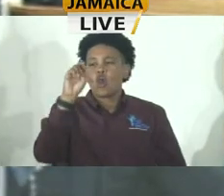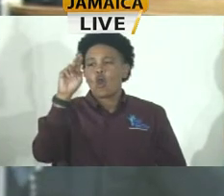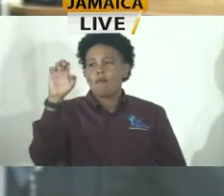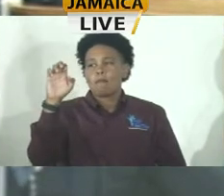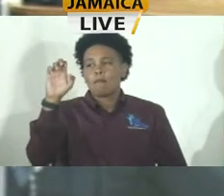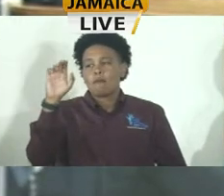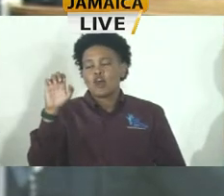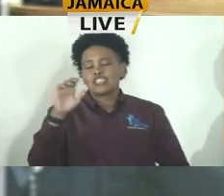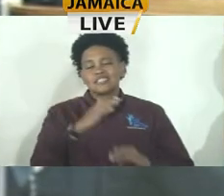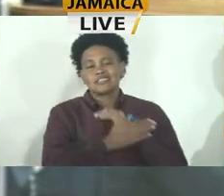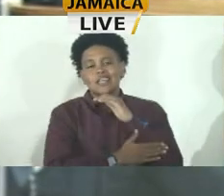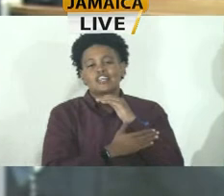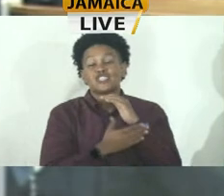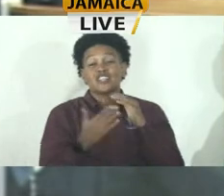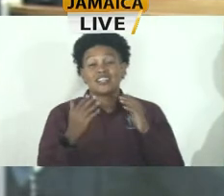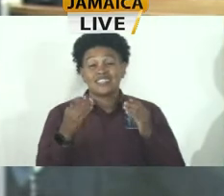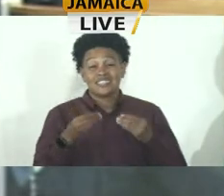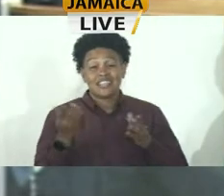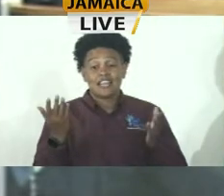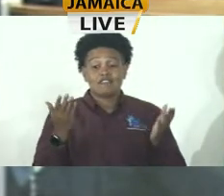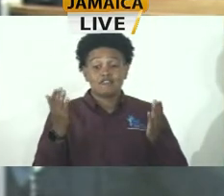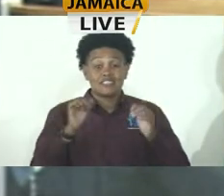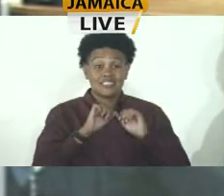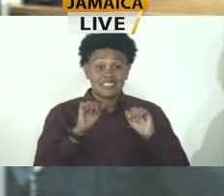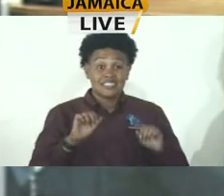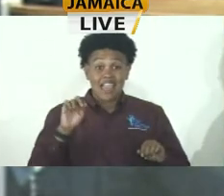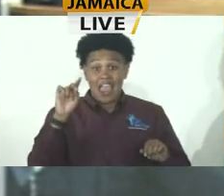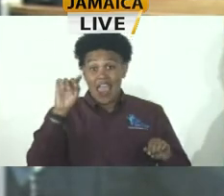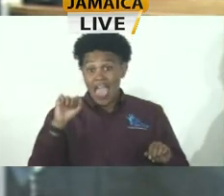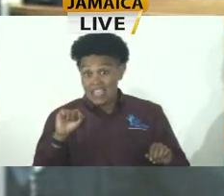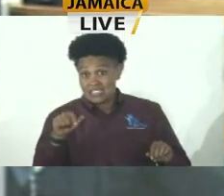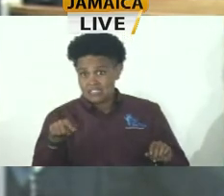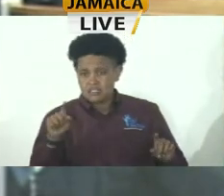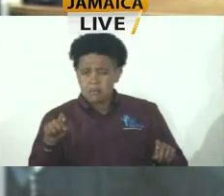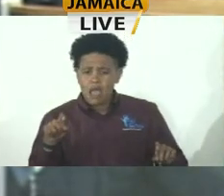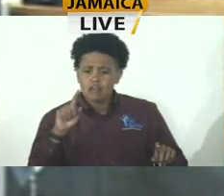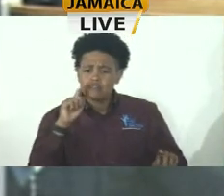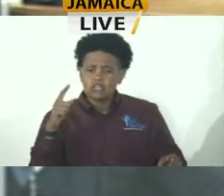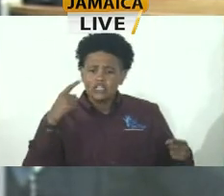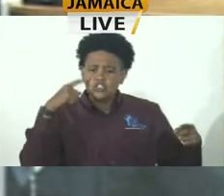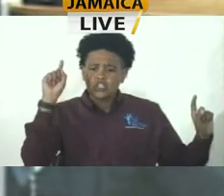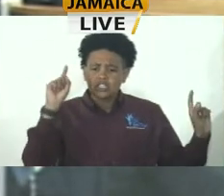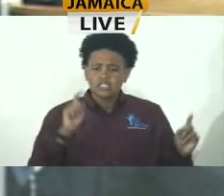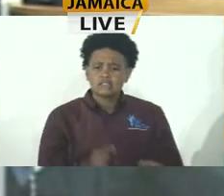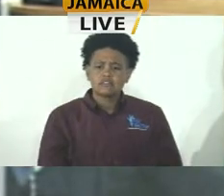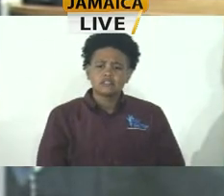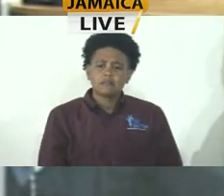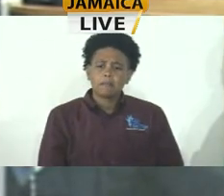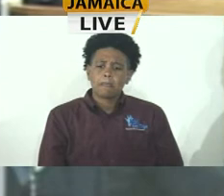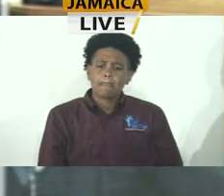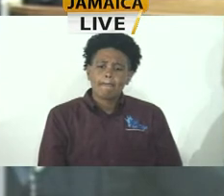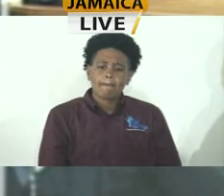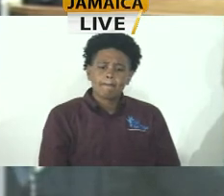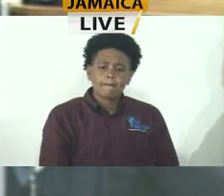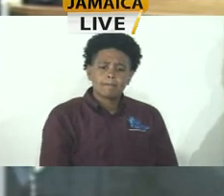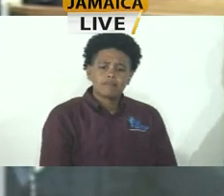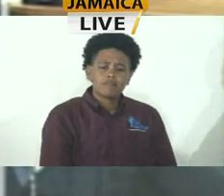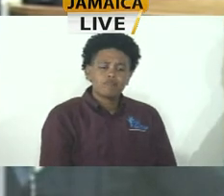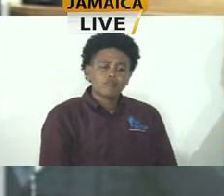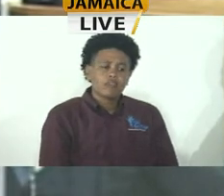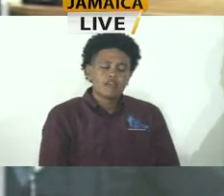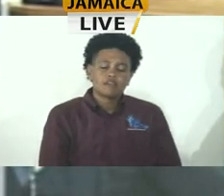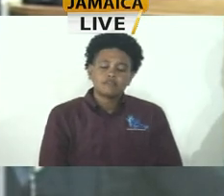delivery system ends pilot has been extremely successful it has